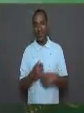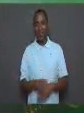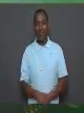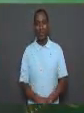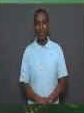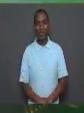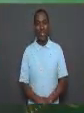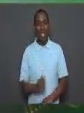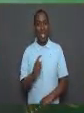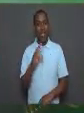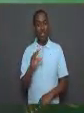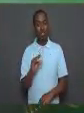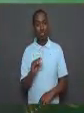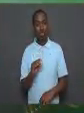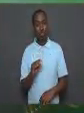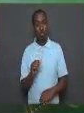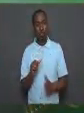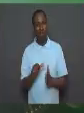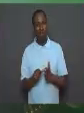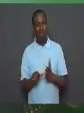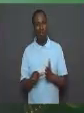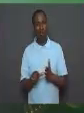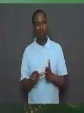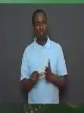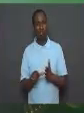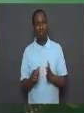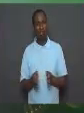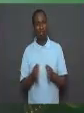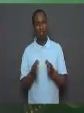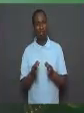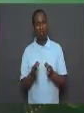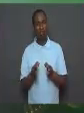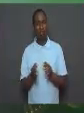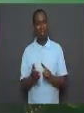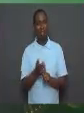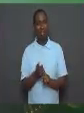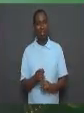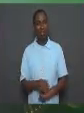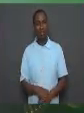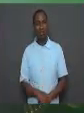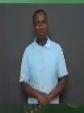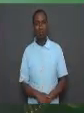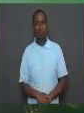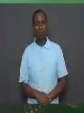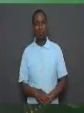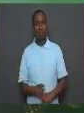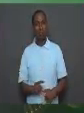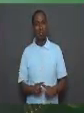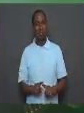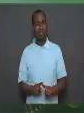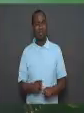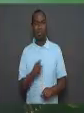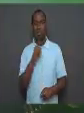Anyone is susceptible to contacting amoebic dysentery. However, it is